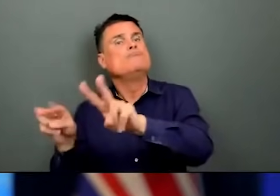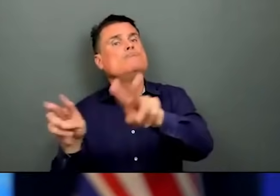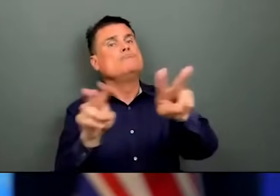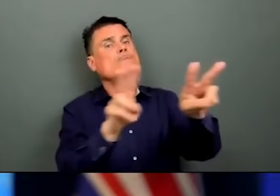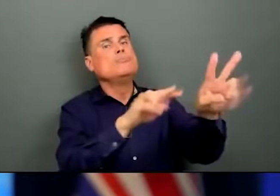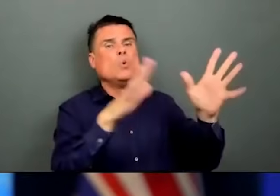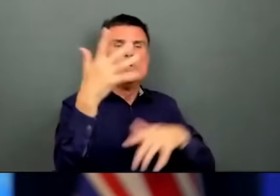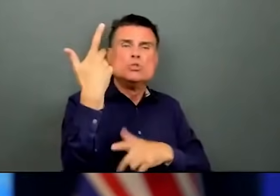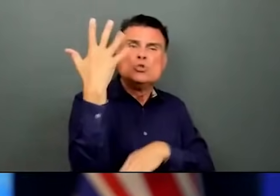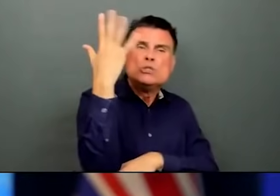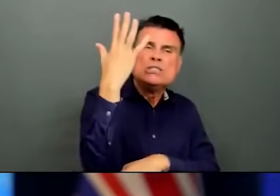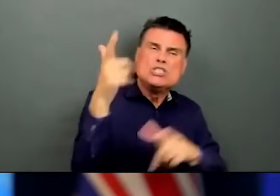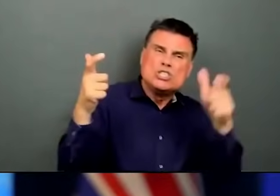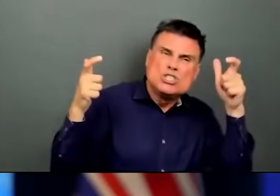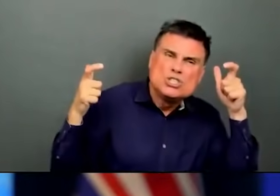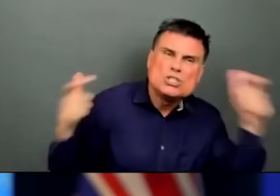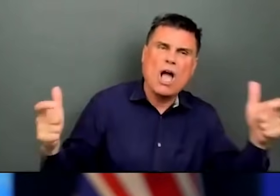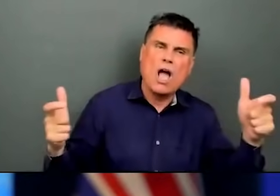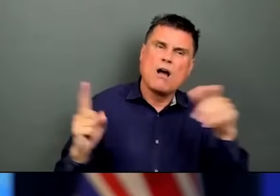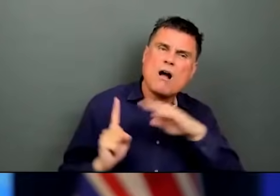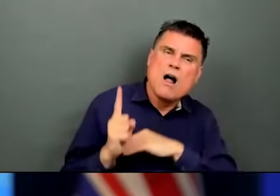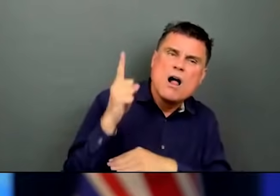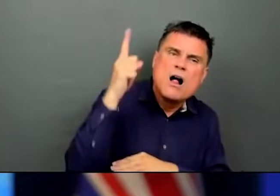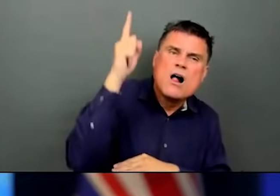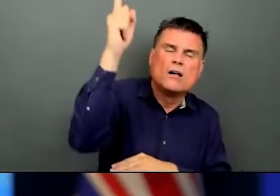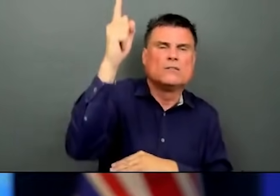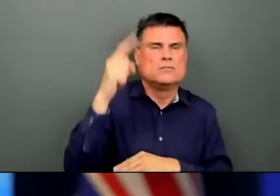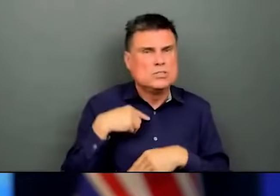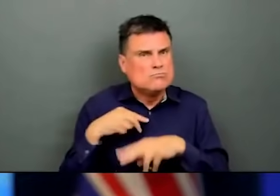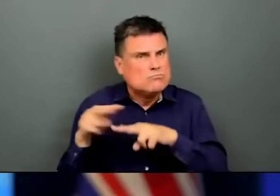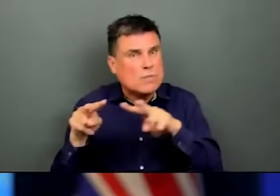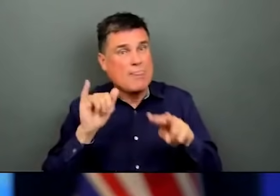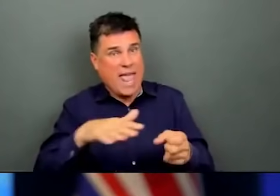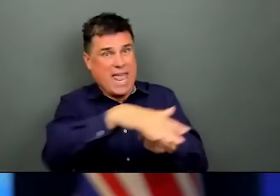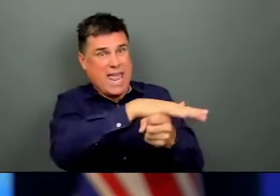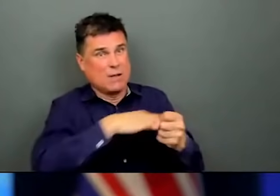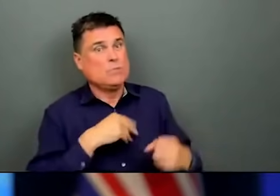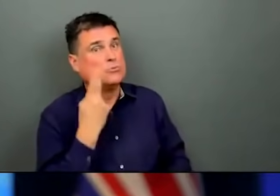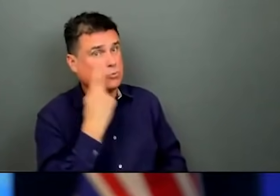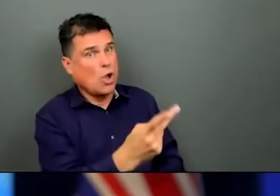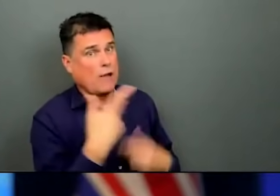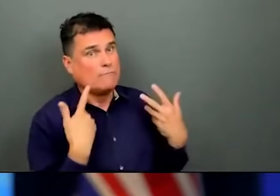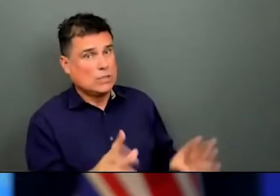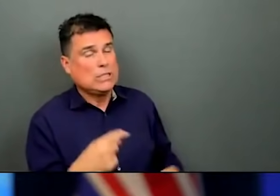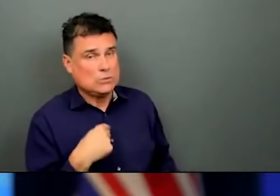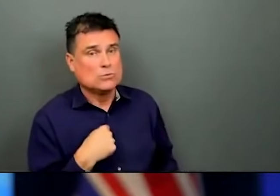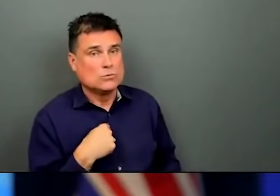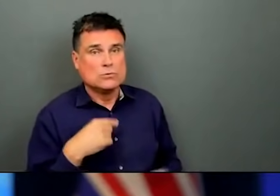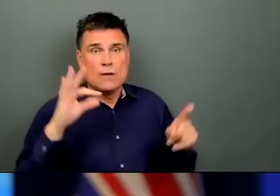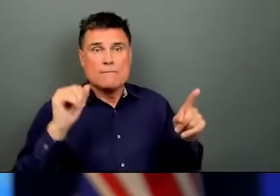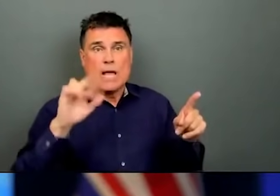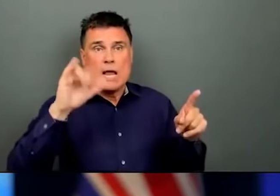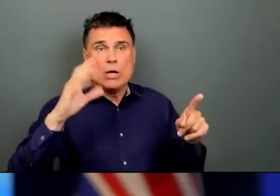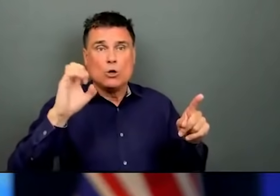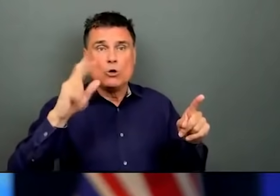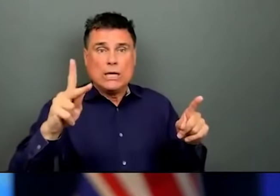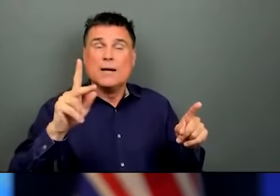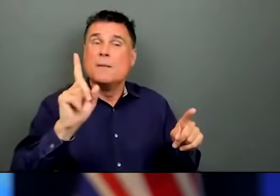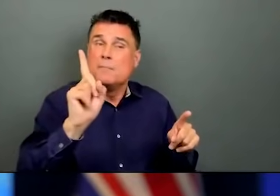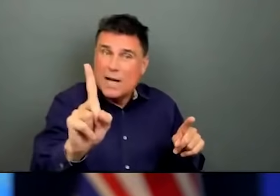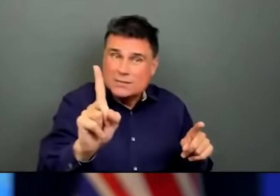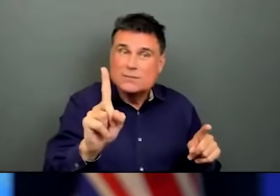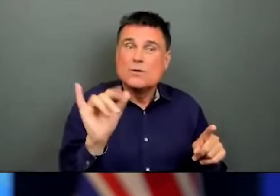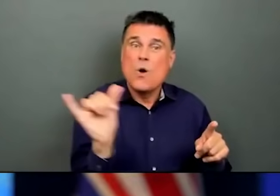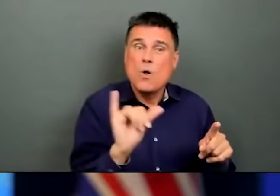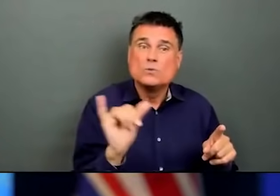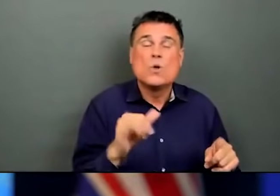the importance of preserving these areas. But I also understand that you can't turn on a dime when you're talking about an industry that has been the foundation of